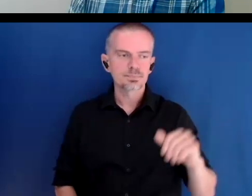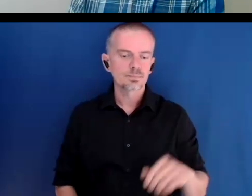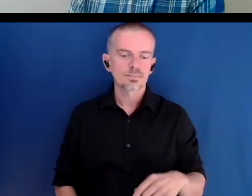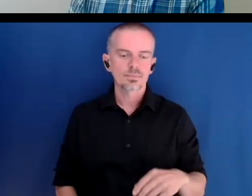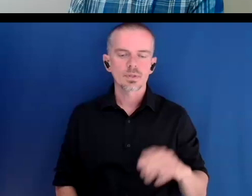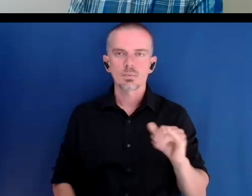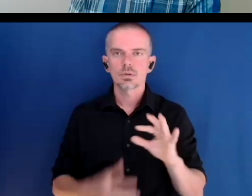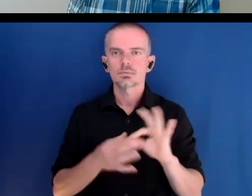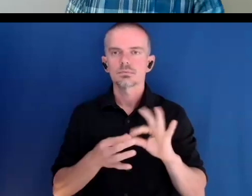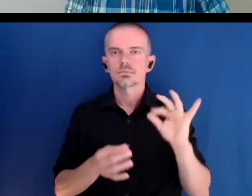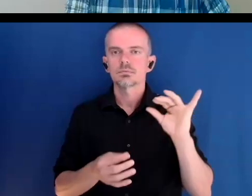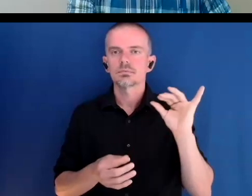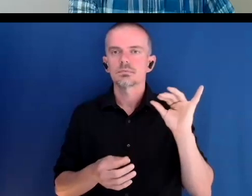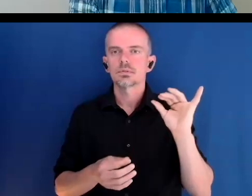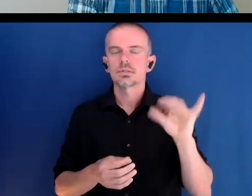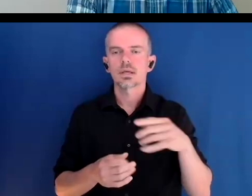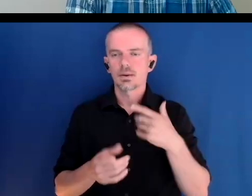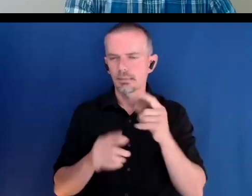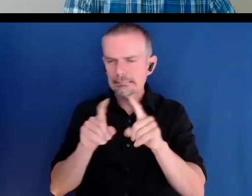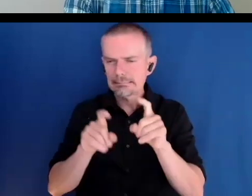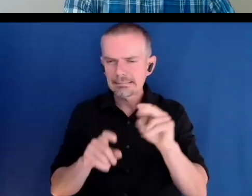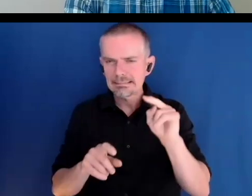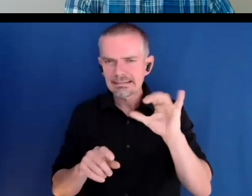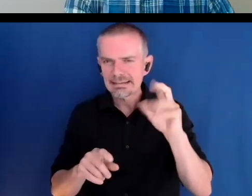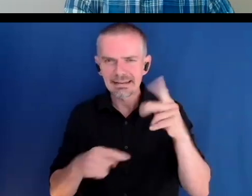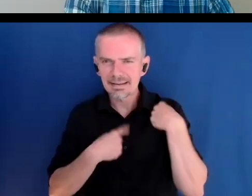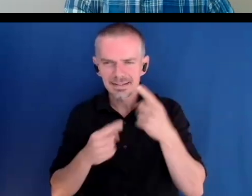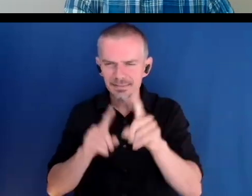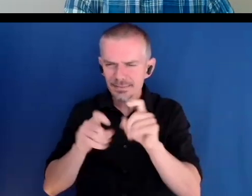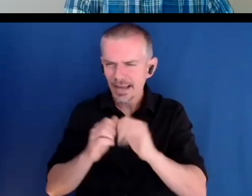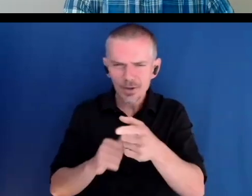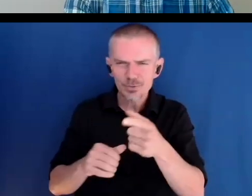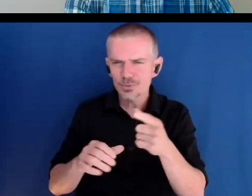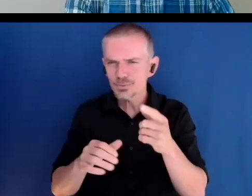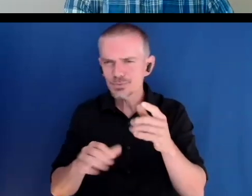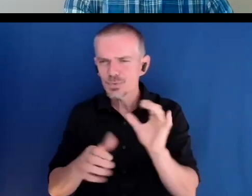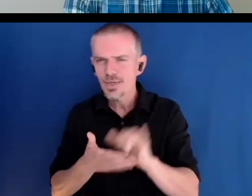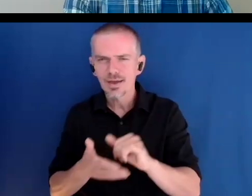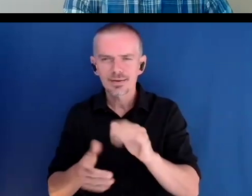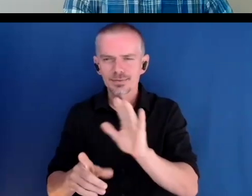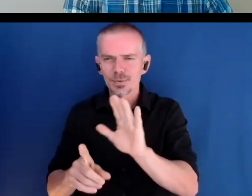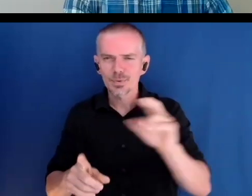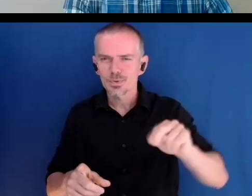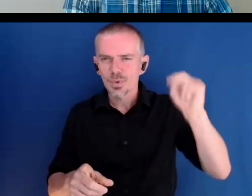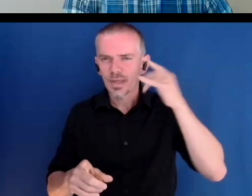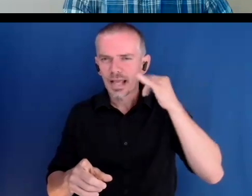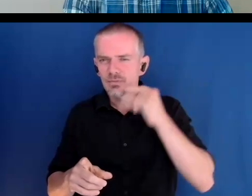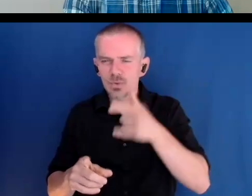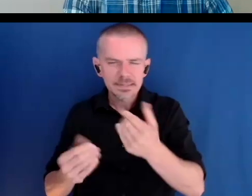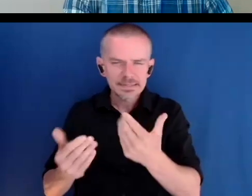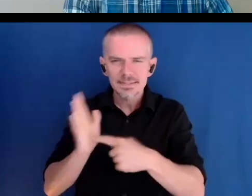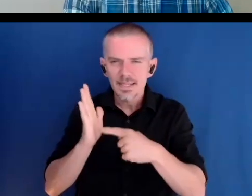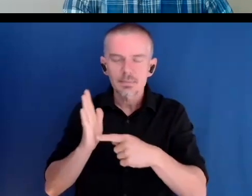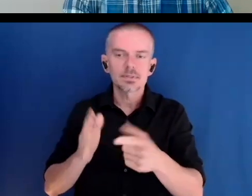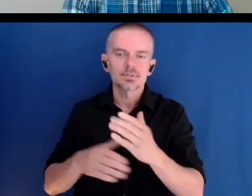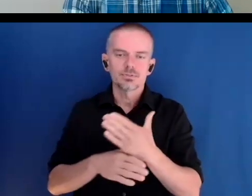would pick Nick Goulette's brain through the years as to how they got good things done down in Northern California, he would share examples of. And